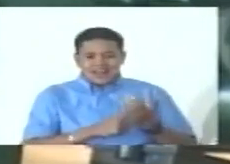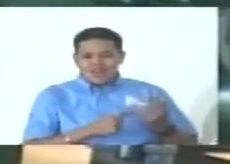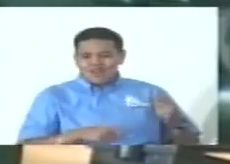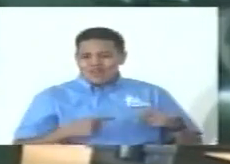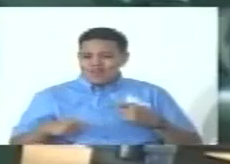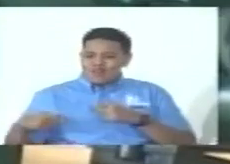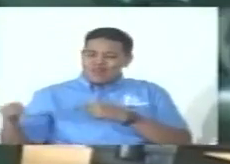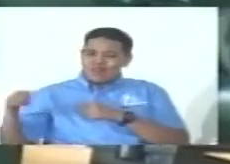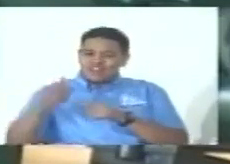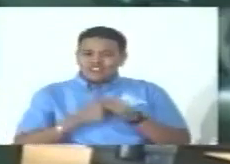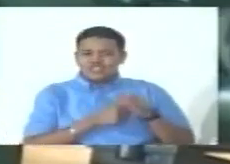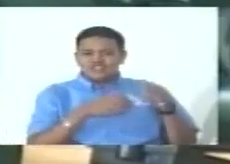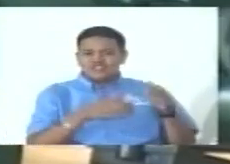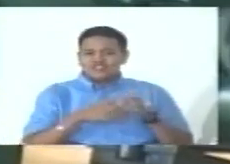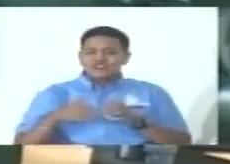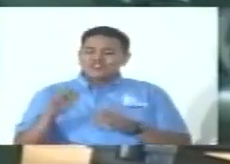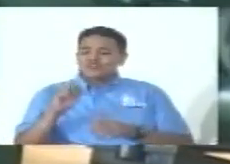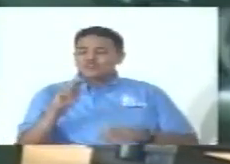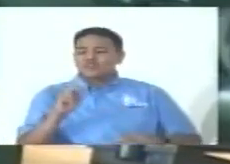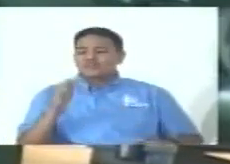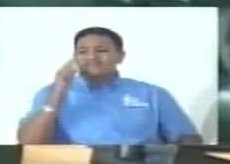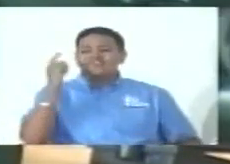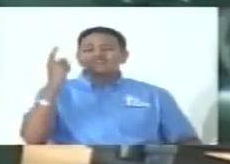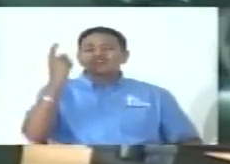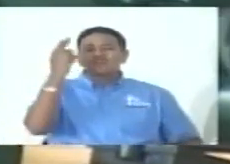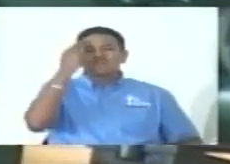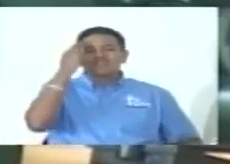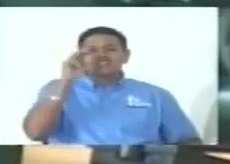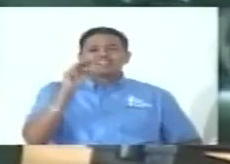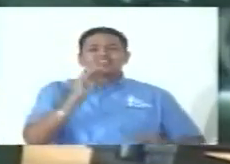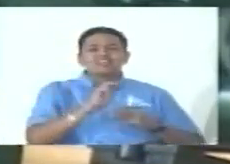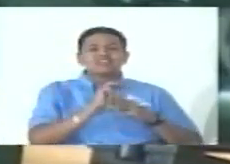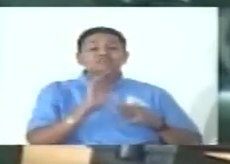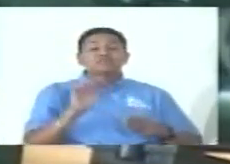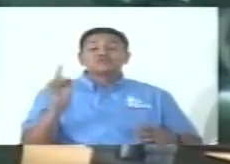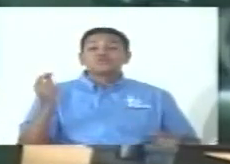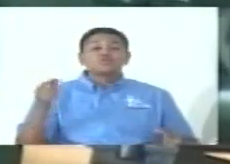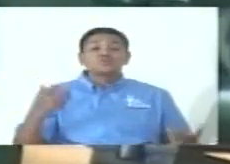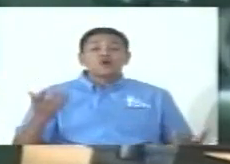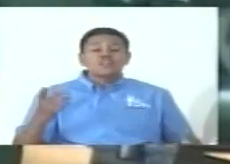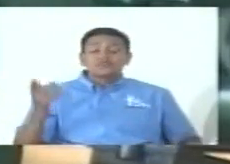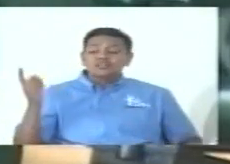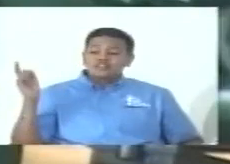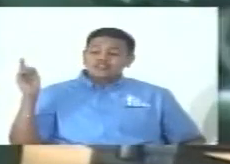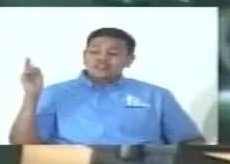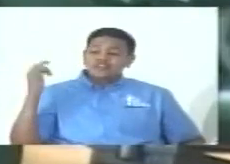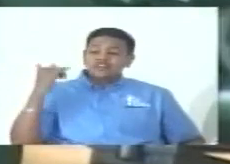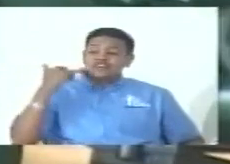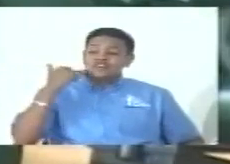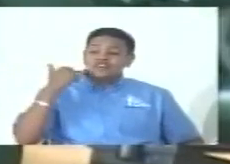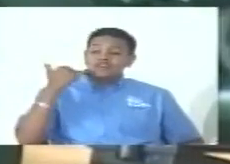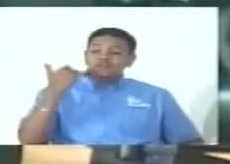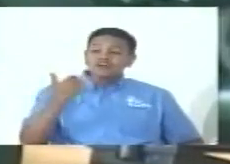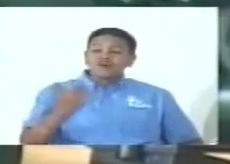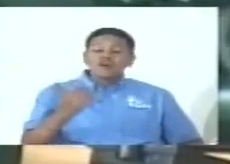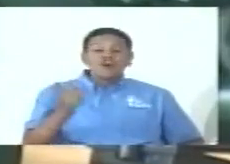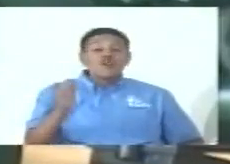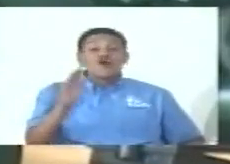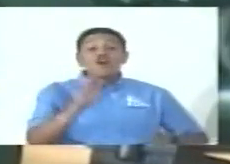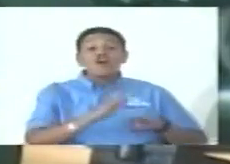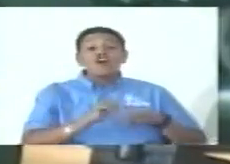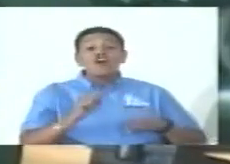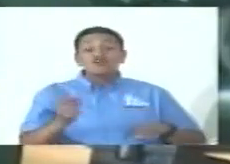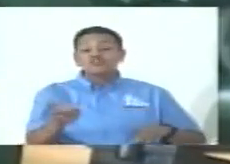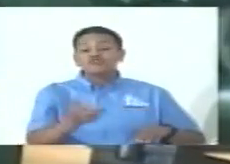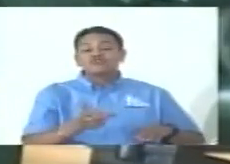for some reason, the minister, what she did was to call all parties